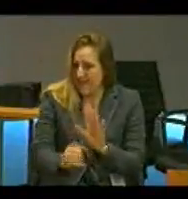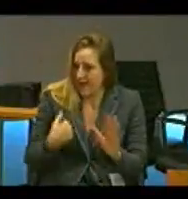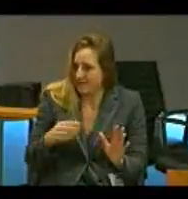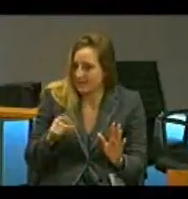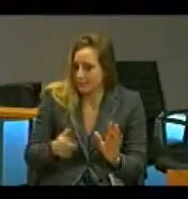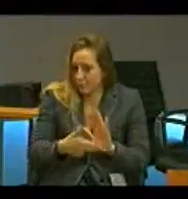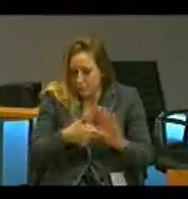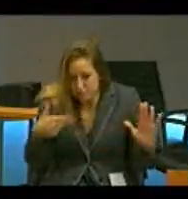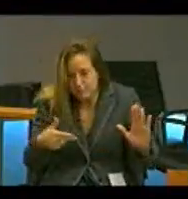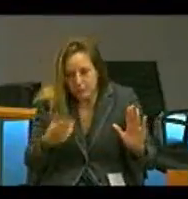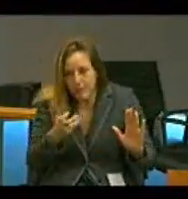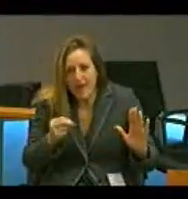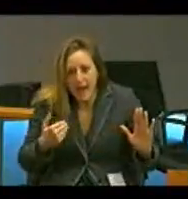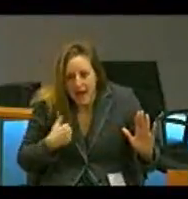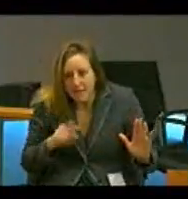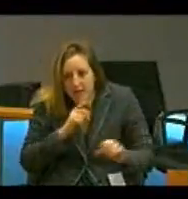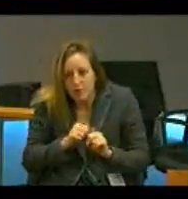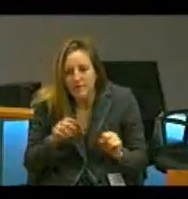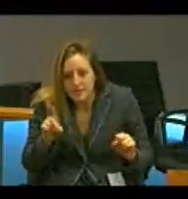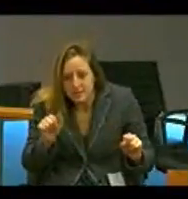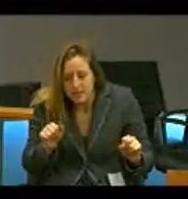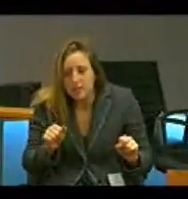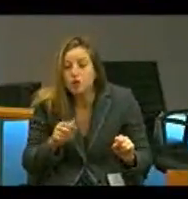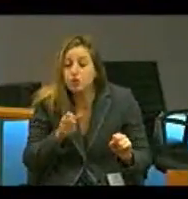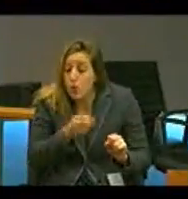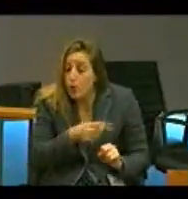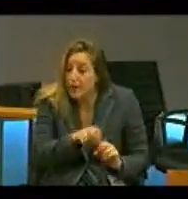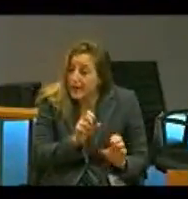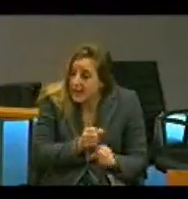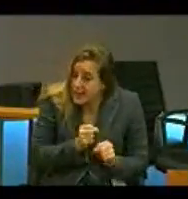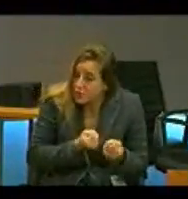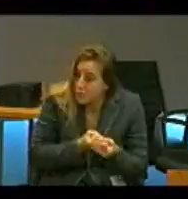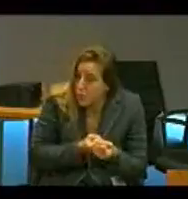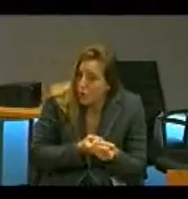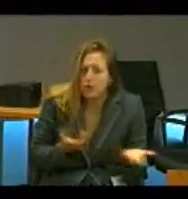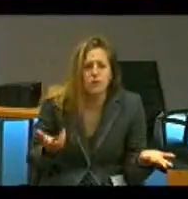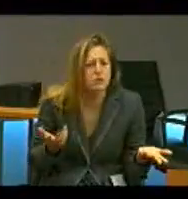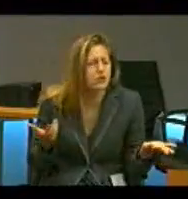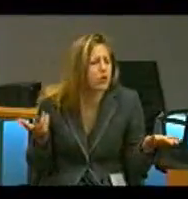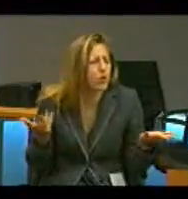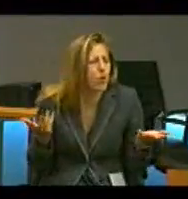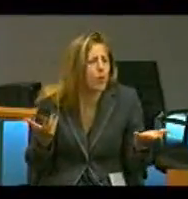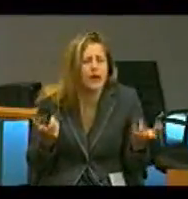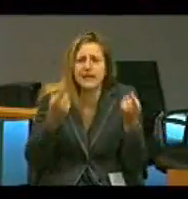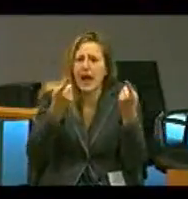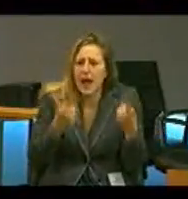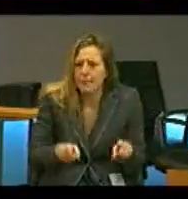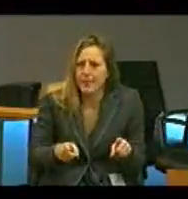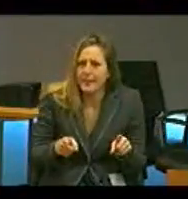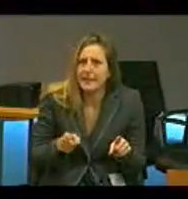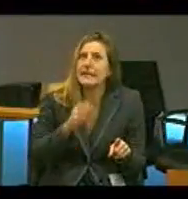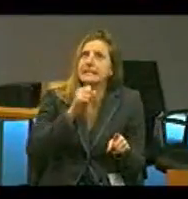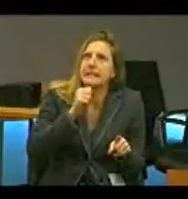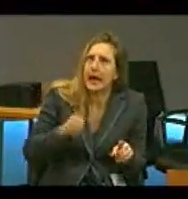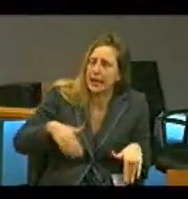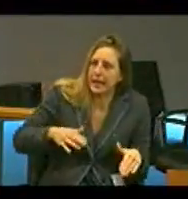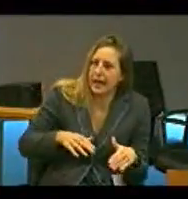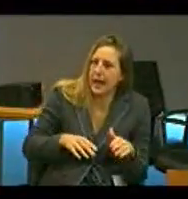when they have them, so that they could get the supports that they need? So what's happening that it's not happening now, and what could be